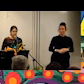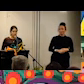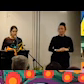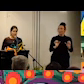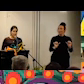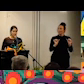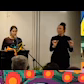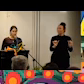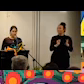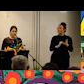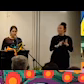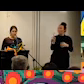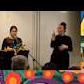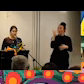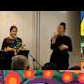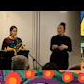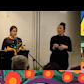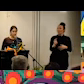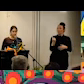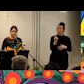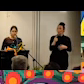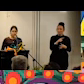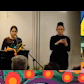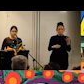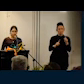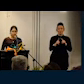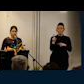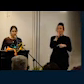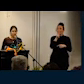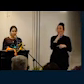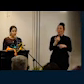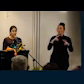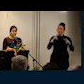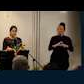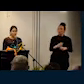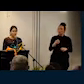Okay, so today we're joined by four fantastic researchers.